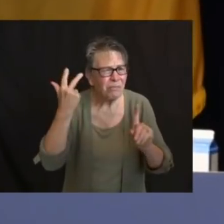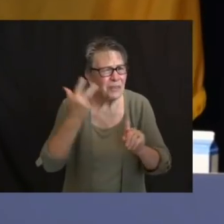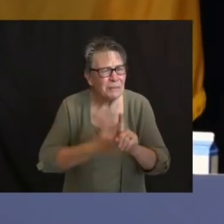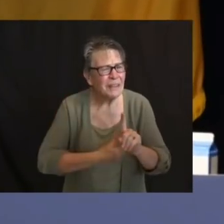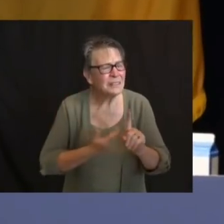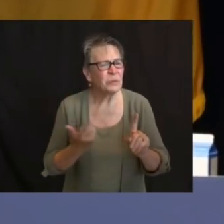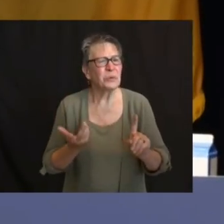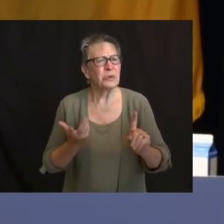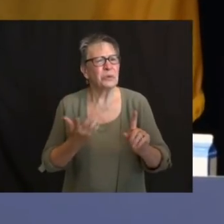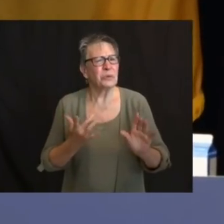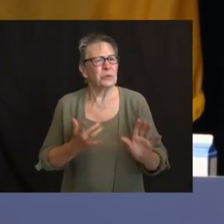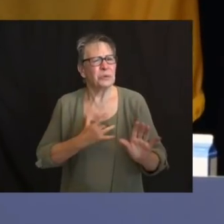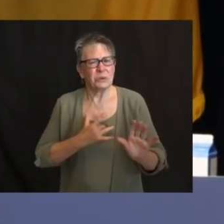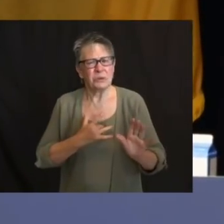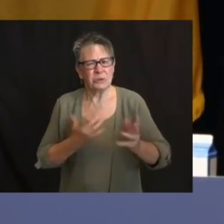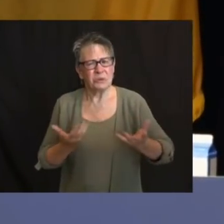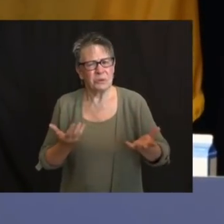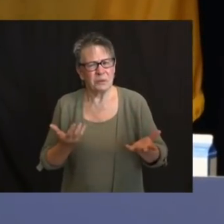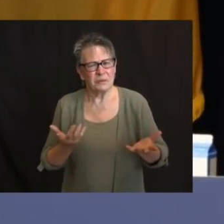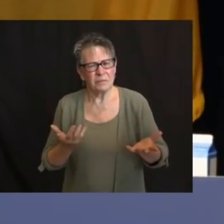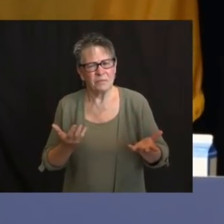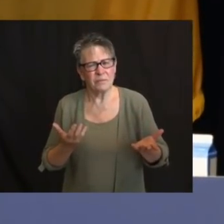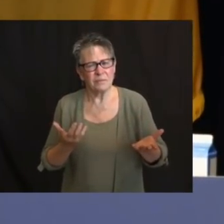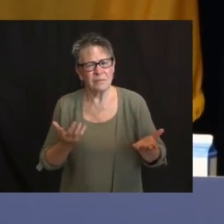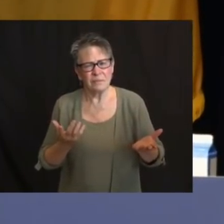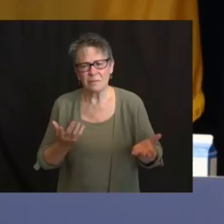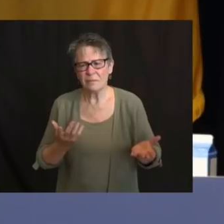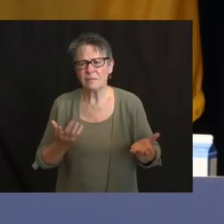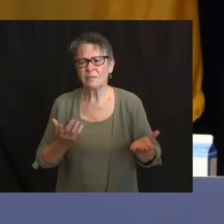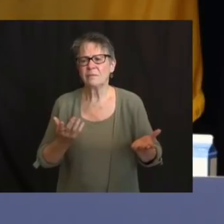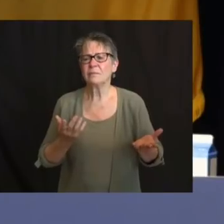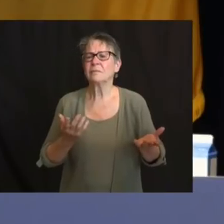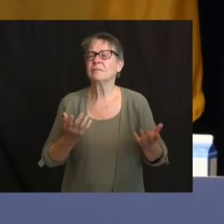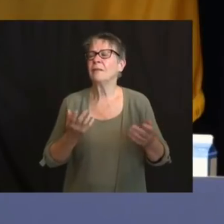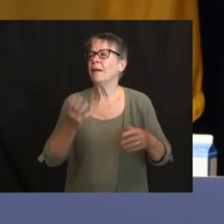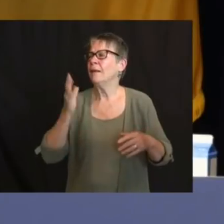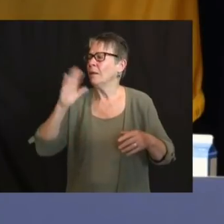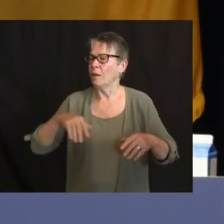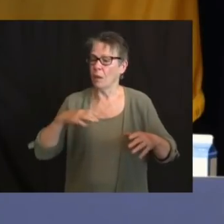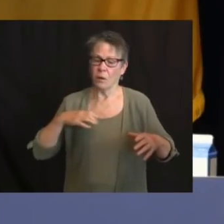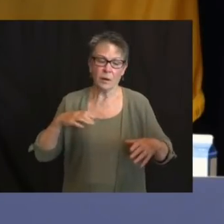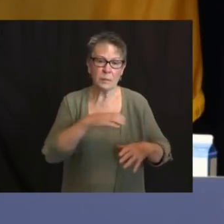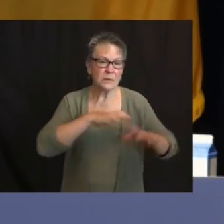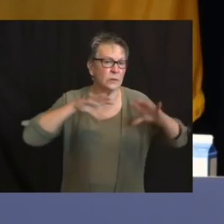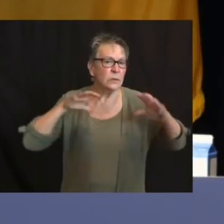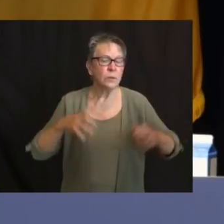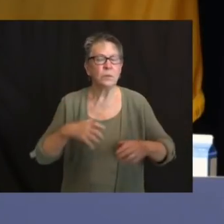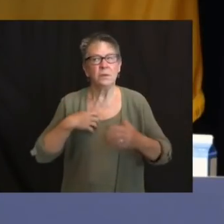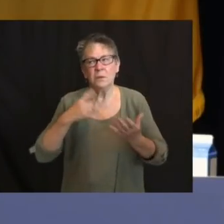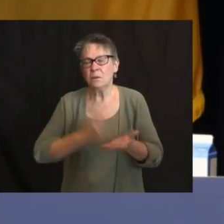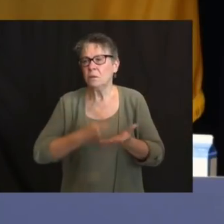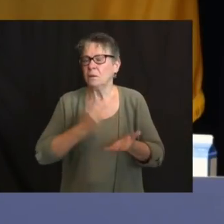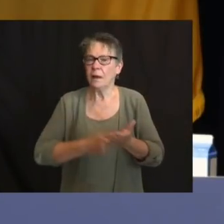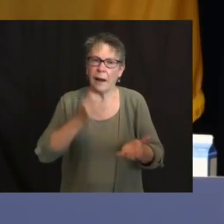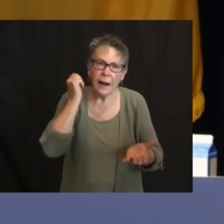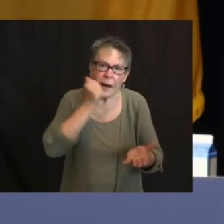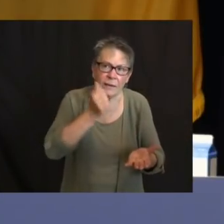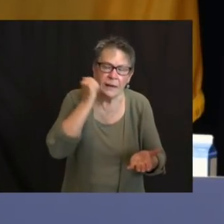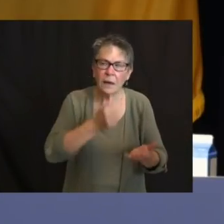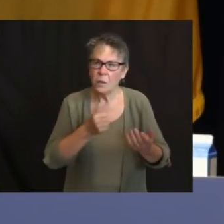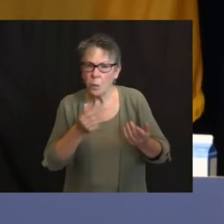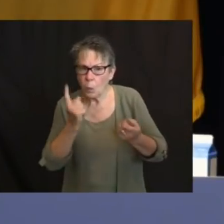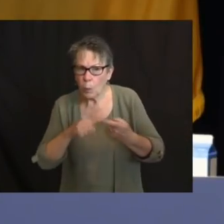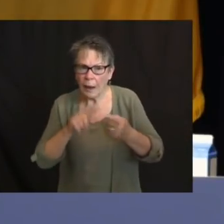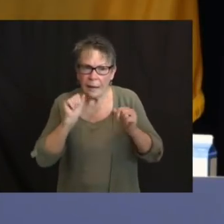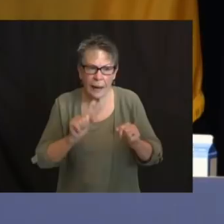we talk about every day, right? Dr. Tan is engaged in these conversations with us. The disease in